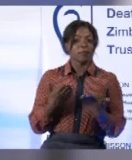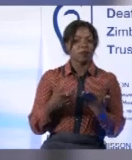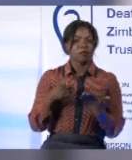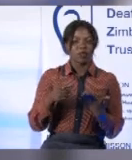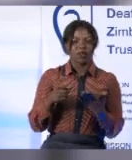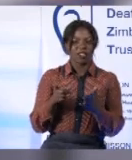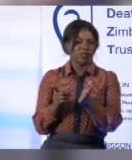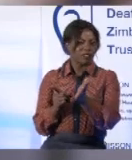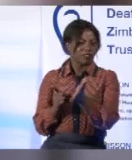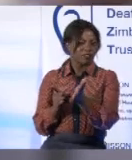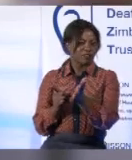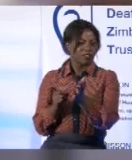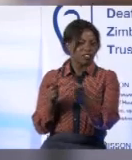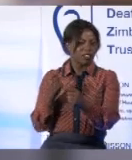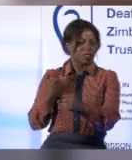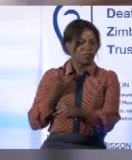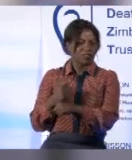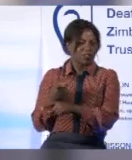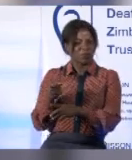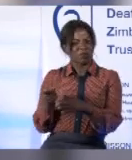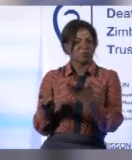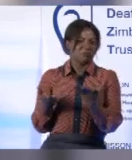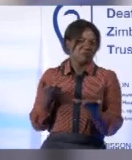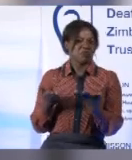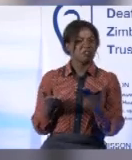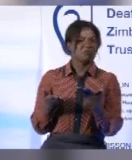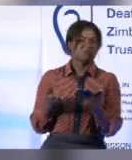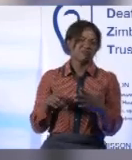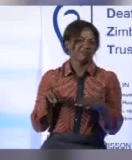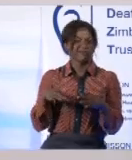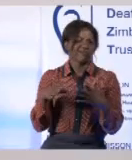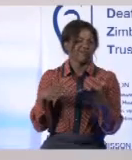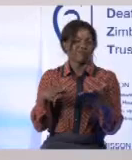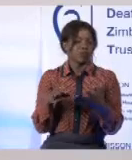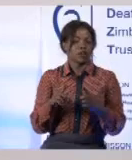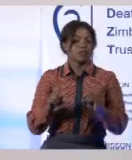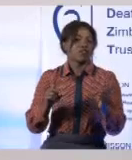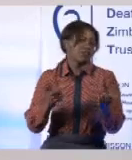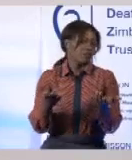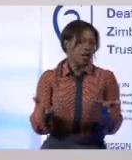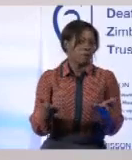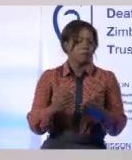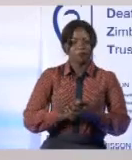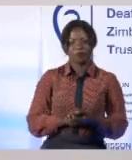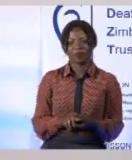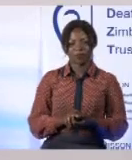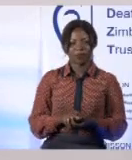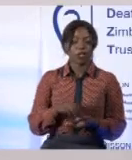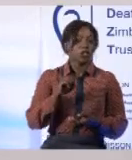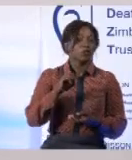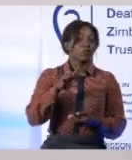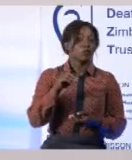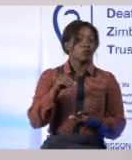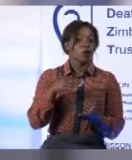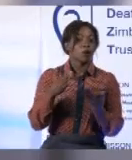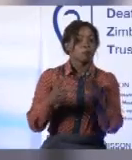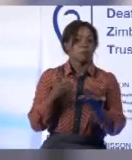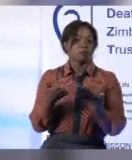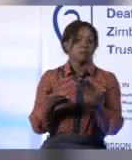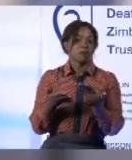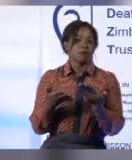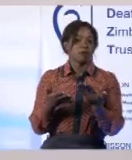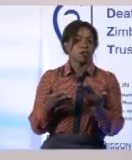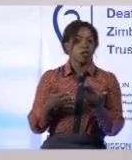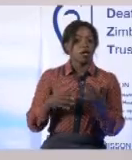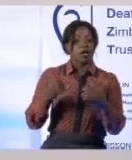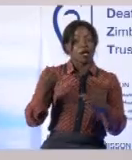girlfriend, I think maybe I wasn't going to quit after all. Really? So you will quit for this? Yeah, for this woman.